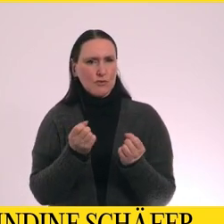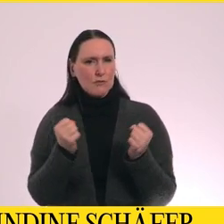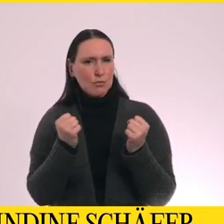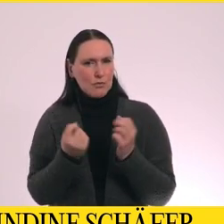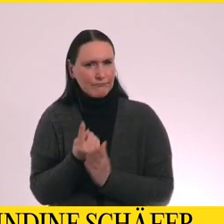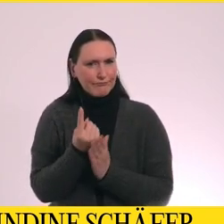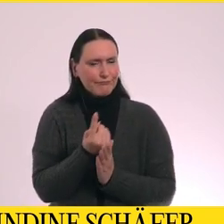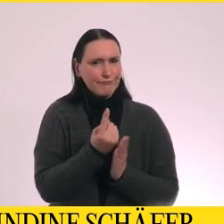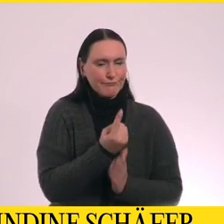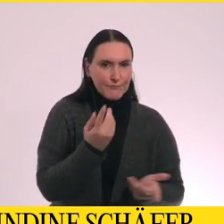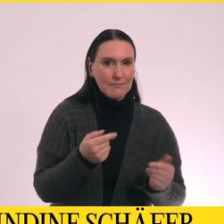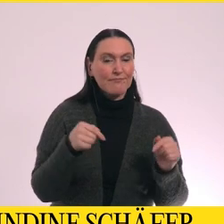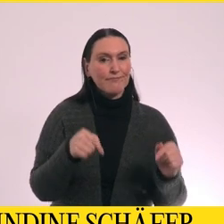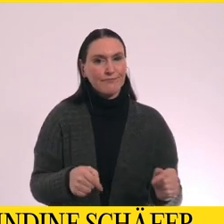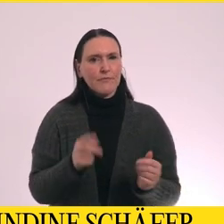Trampoline House for this